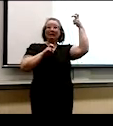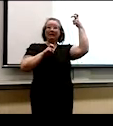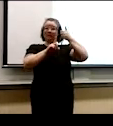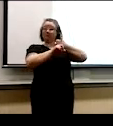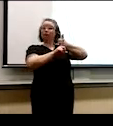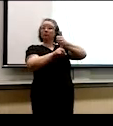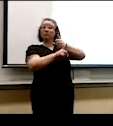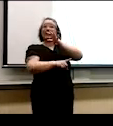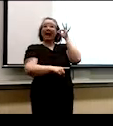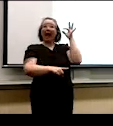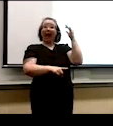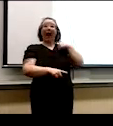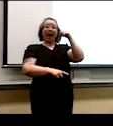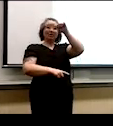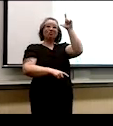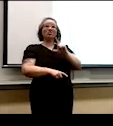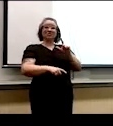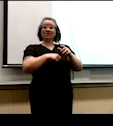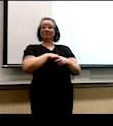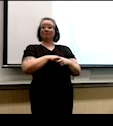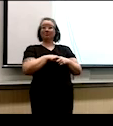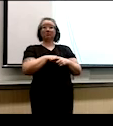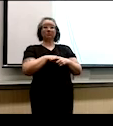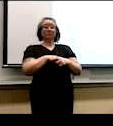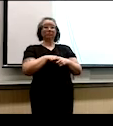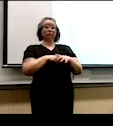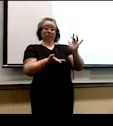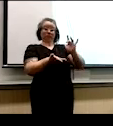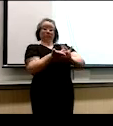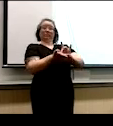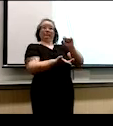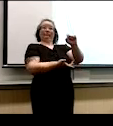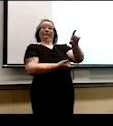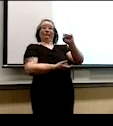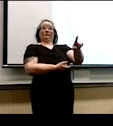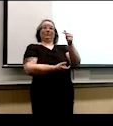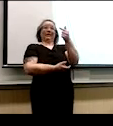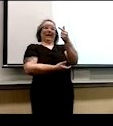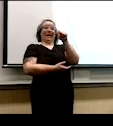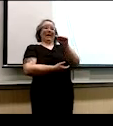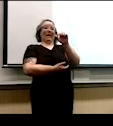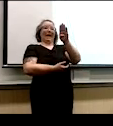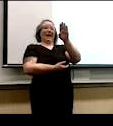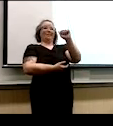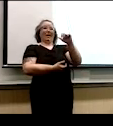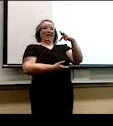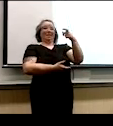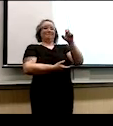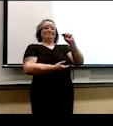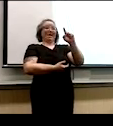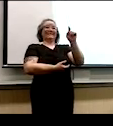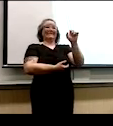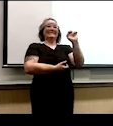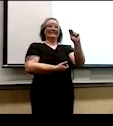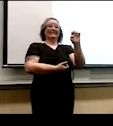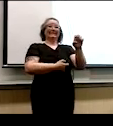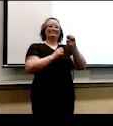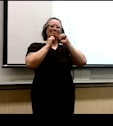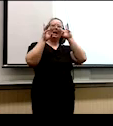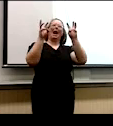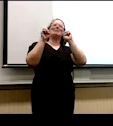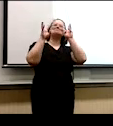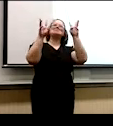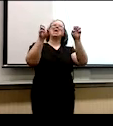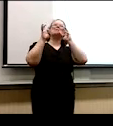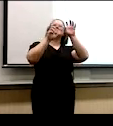Alzheimer's disease. It's on gabapentin because it screams all night long. It has cataracts,